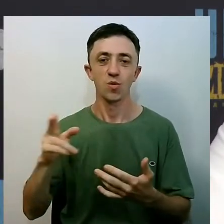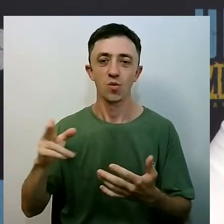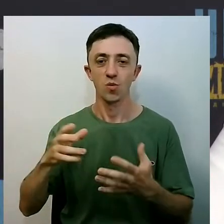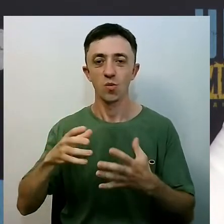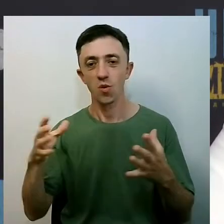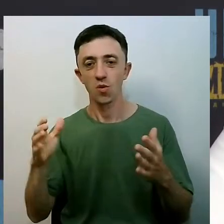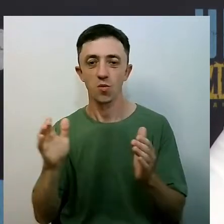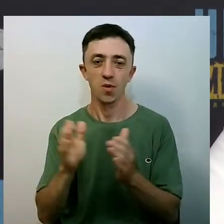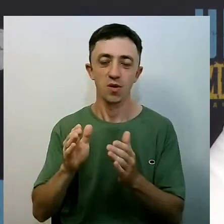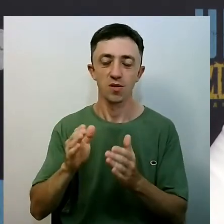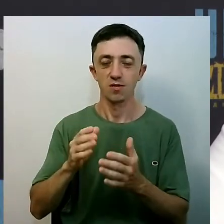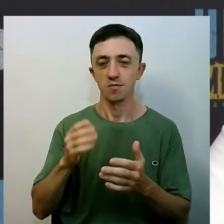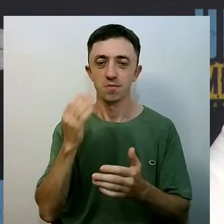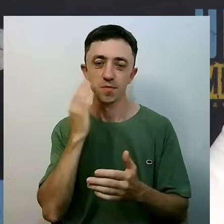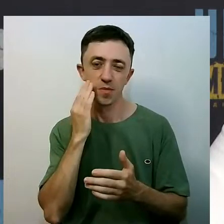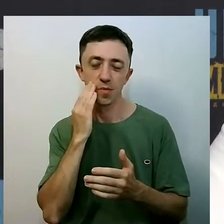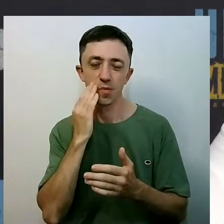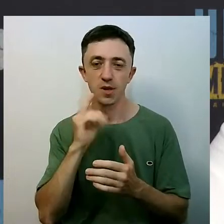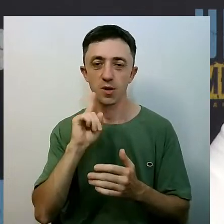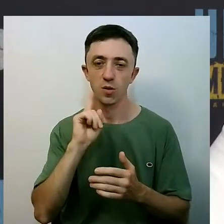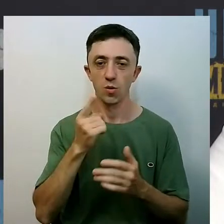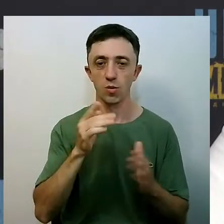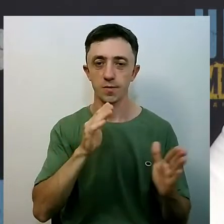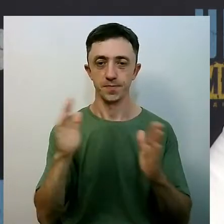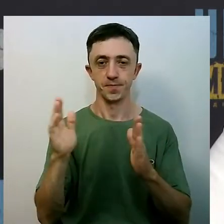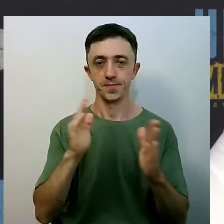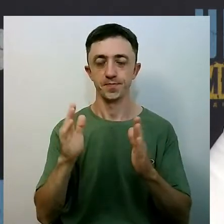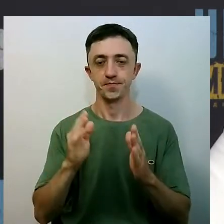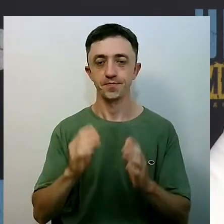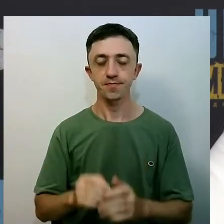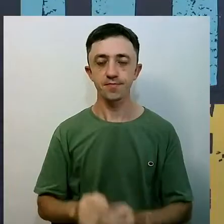1.5 years, depending on the size of territorial communities